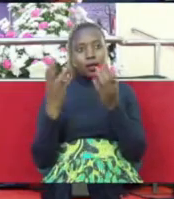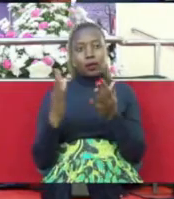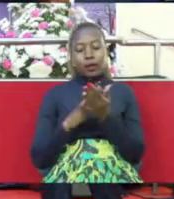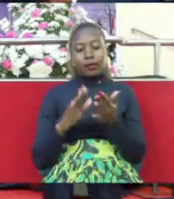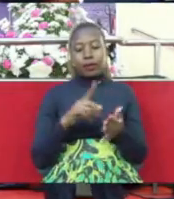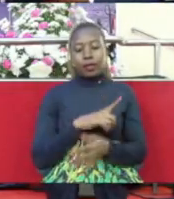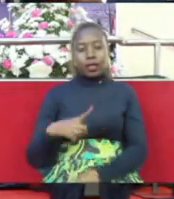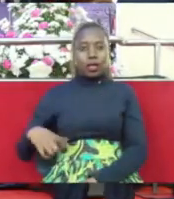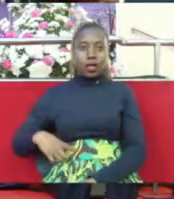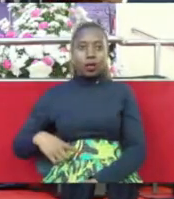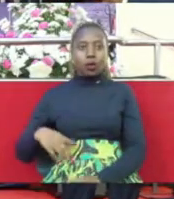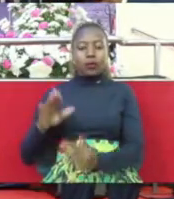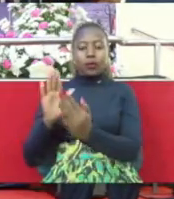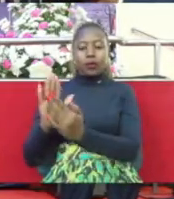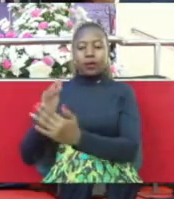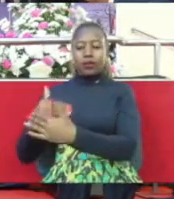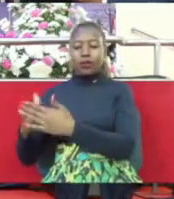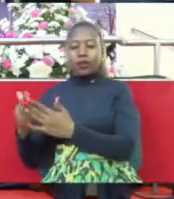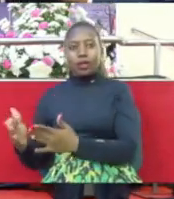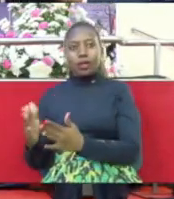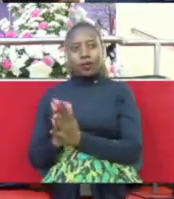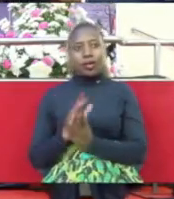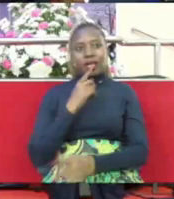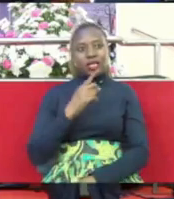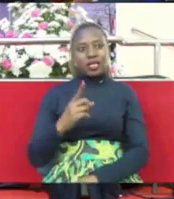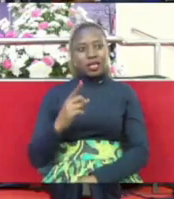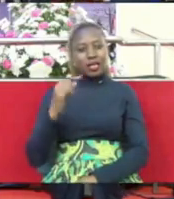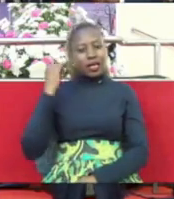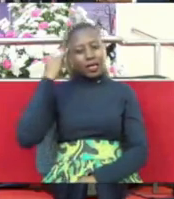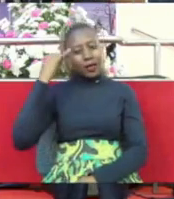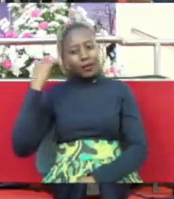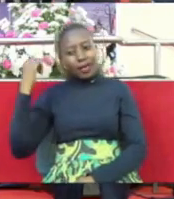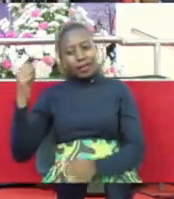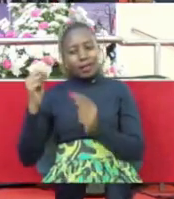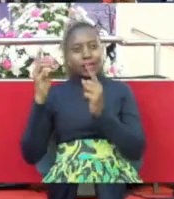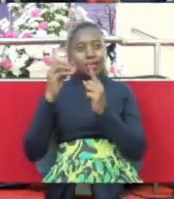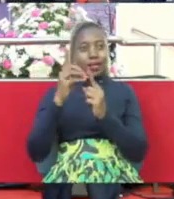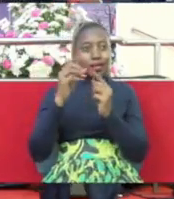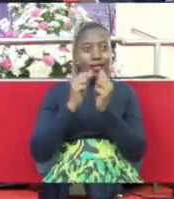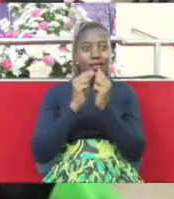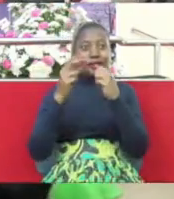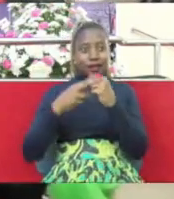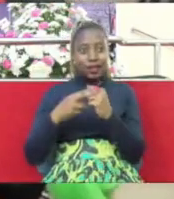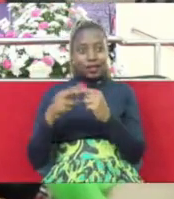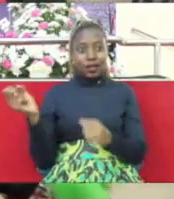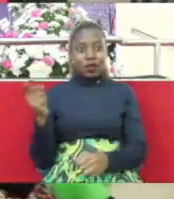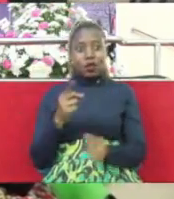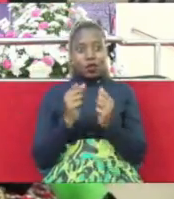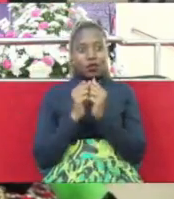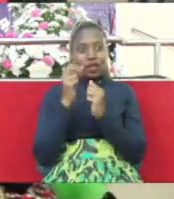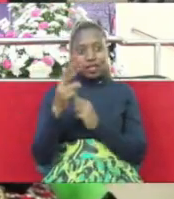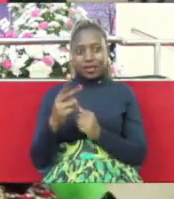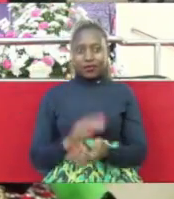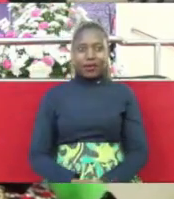Amen. Turn to your neighbor and tell them, imagine it is 17th of December. Ukiwa jirani yako mwambie ni Desemba 17. Mwambie